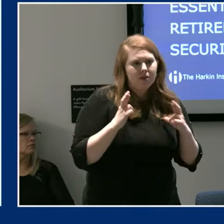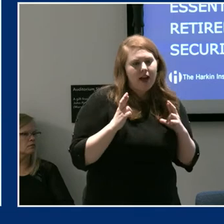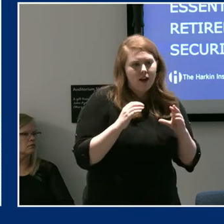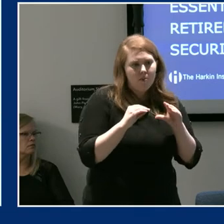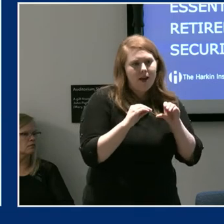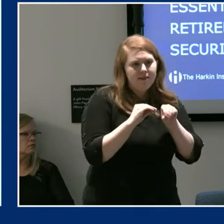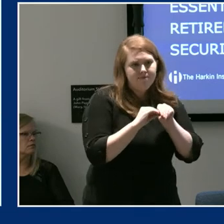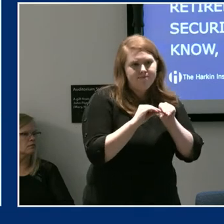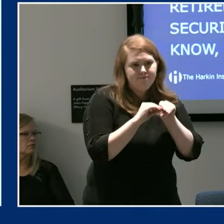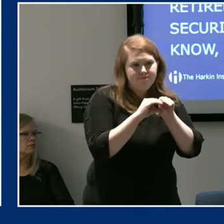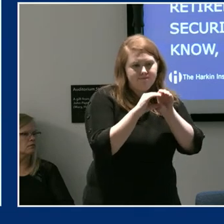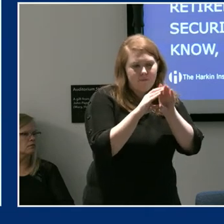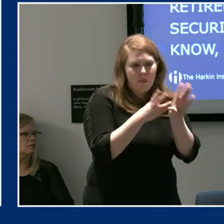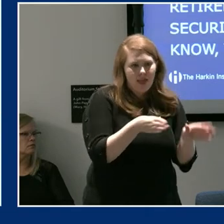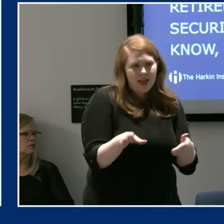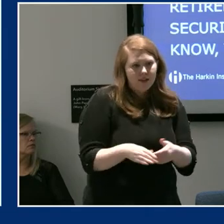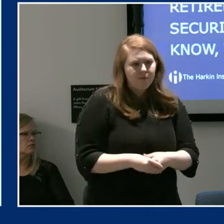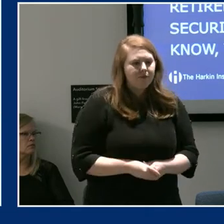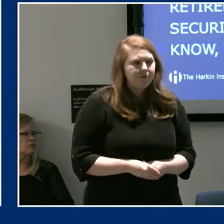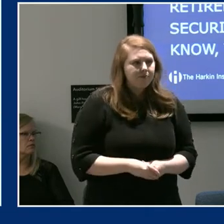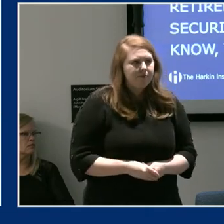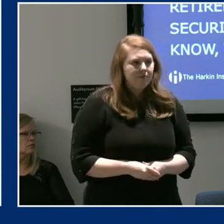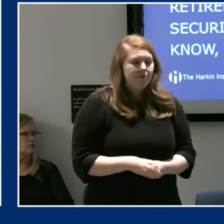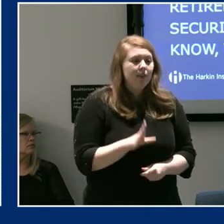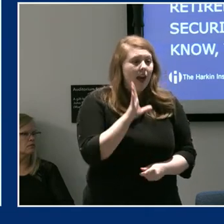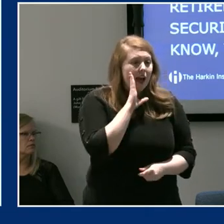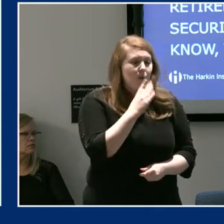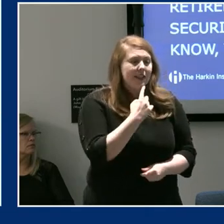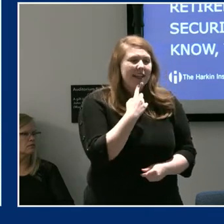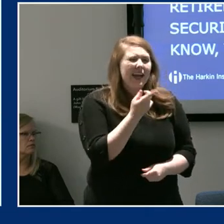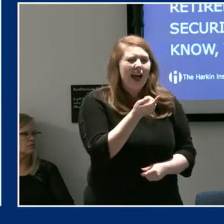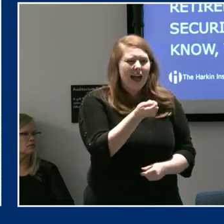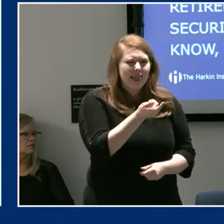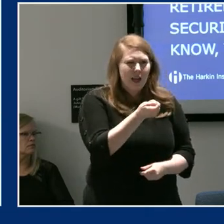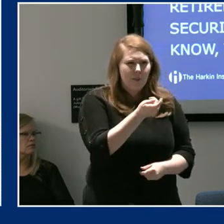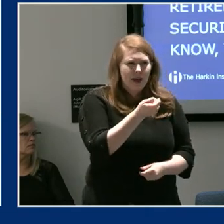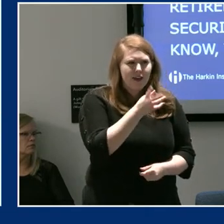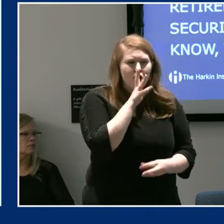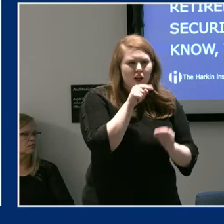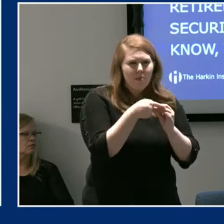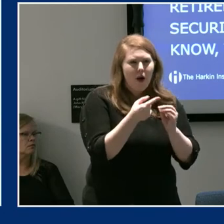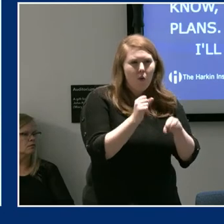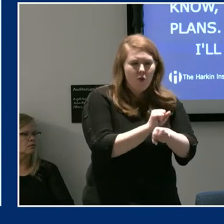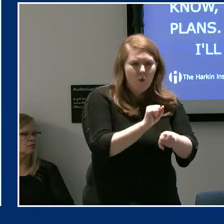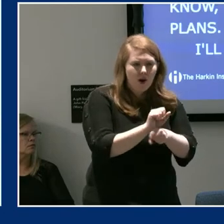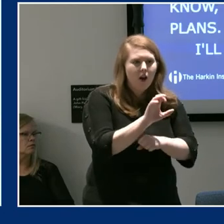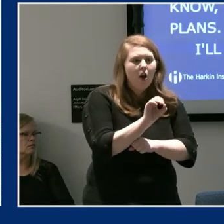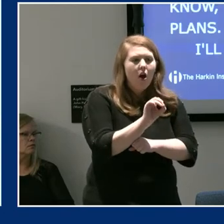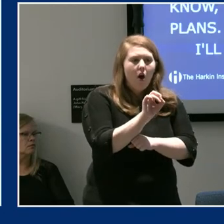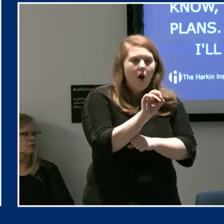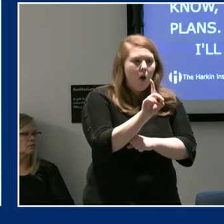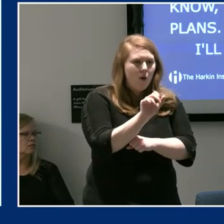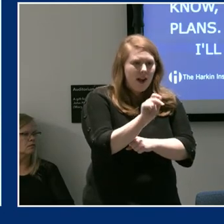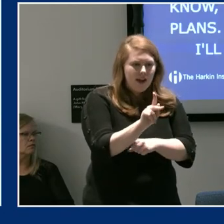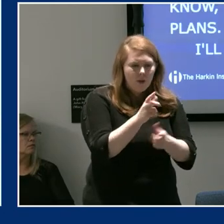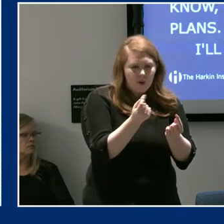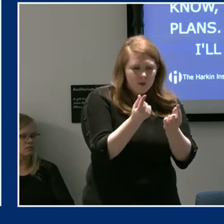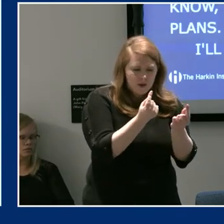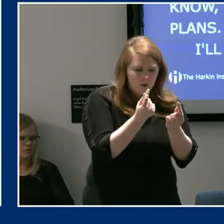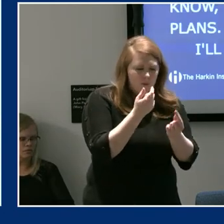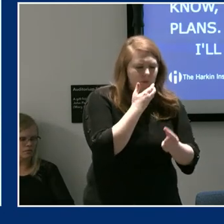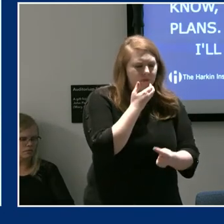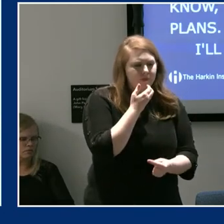savings plans. I'll just say a little bit about some of the work that ODEP does,